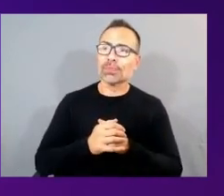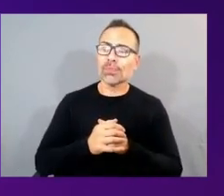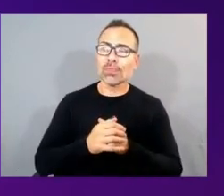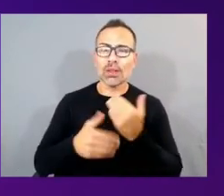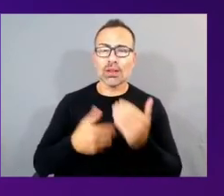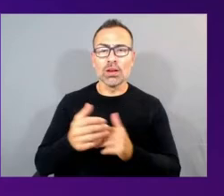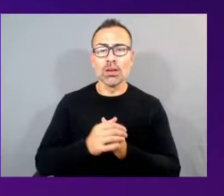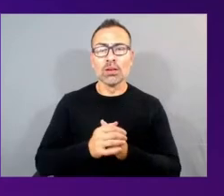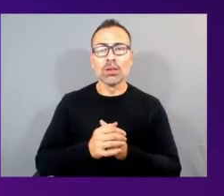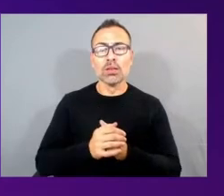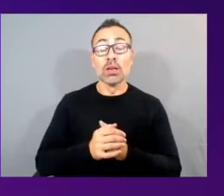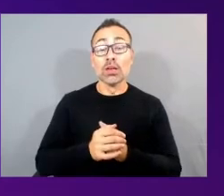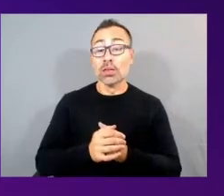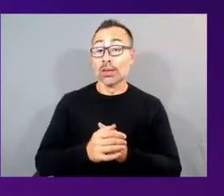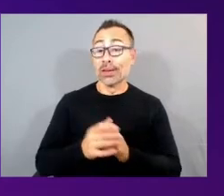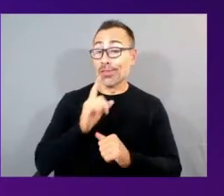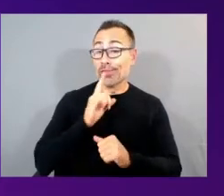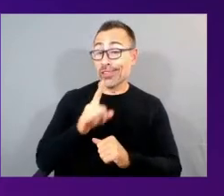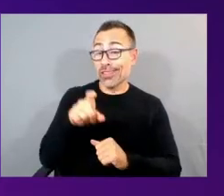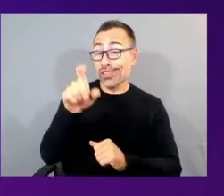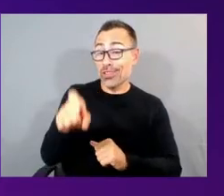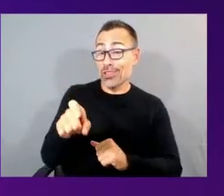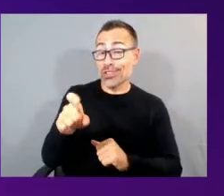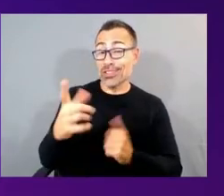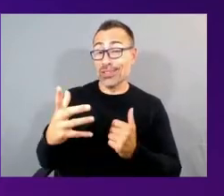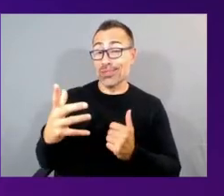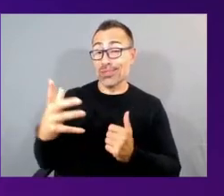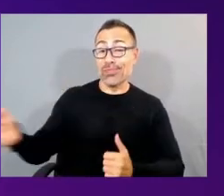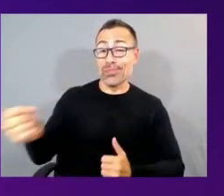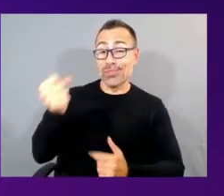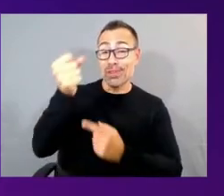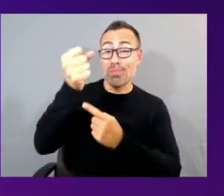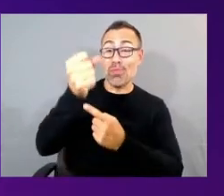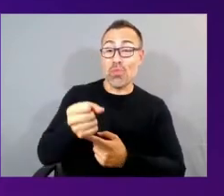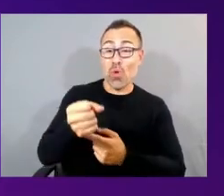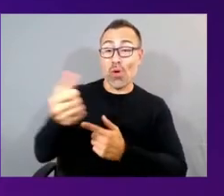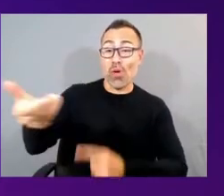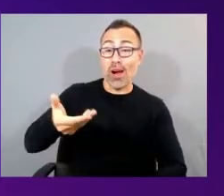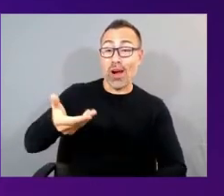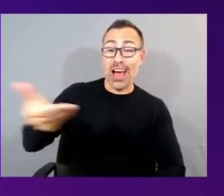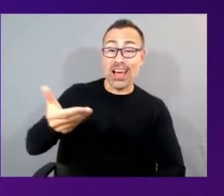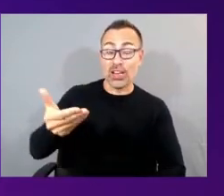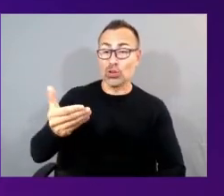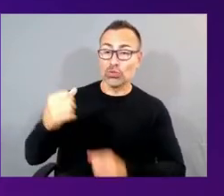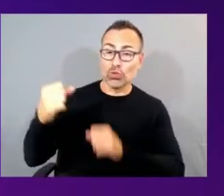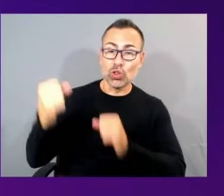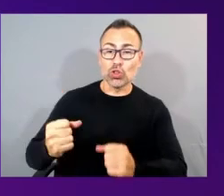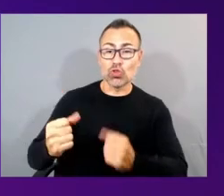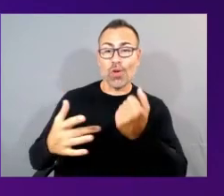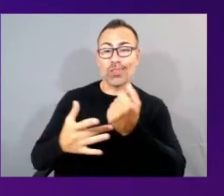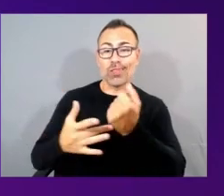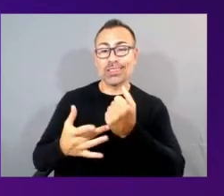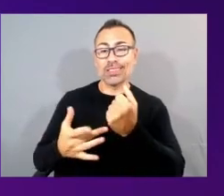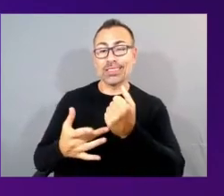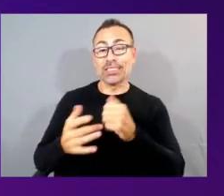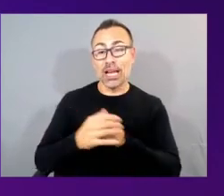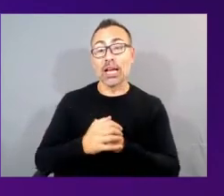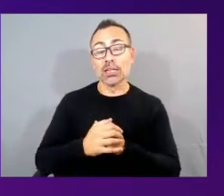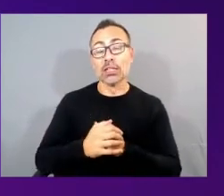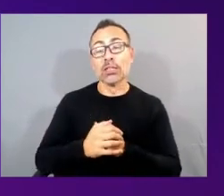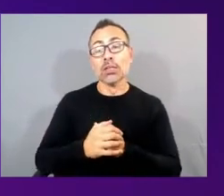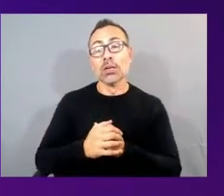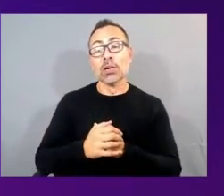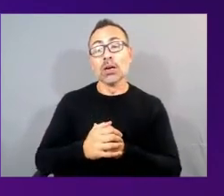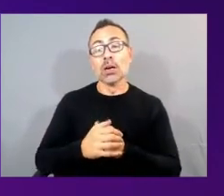consider onboarding a strong tech partner. We started out with 15 AWS ProServe consultants in our team, and